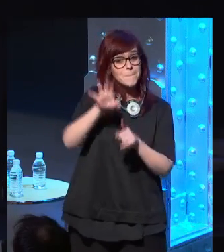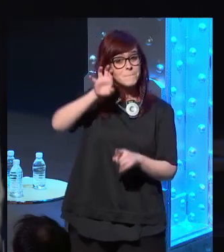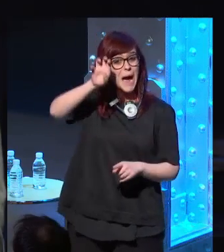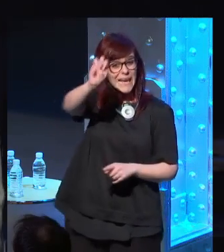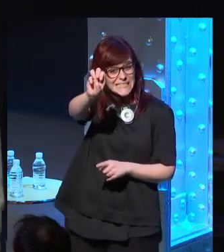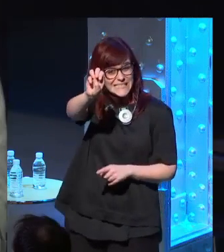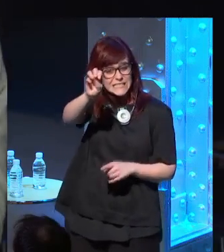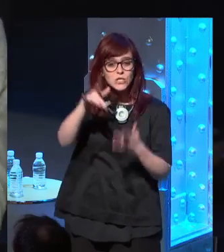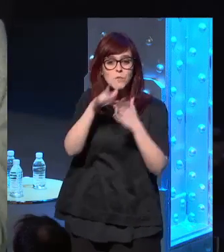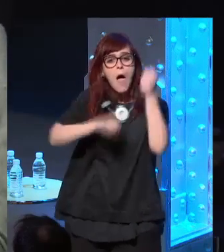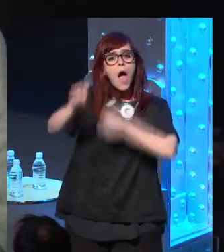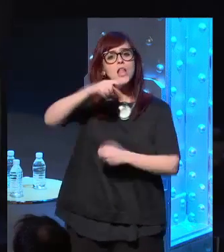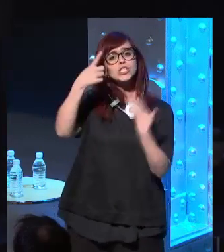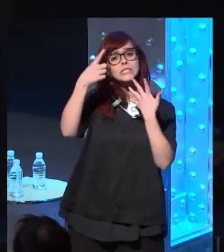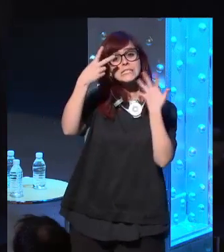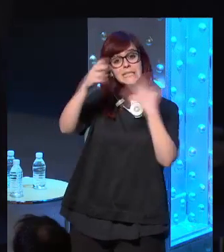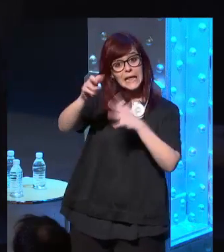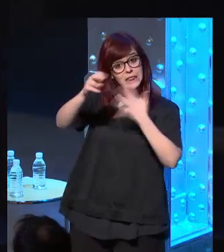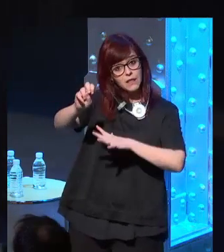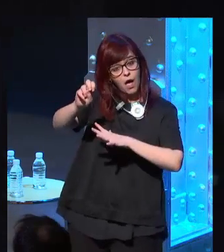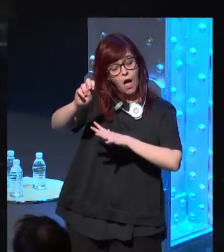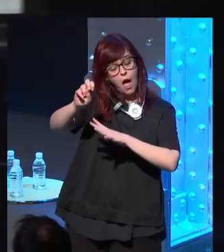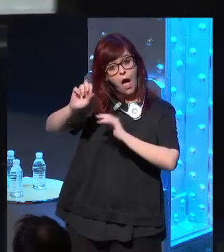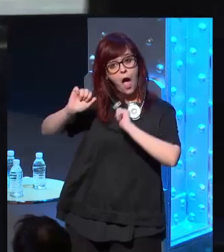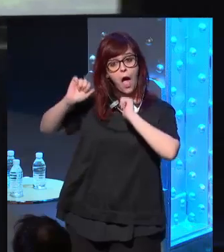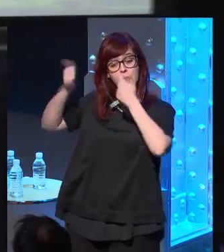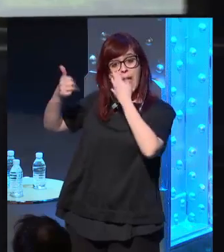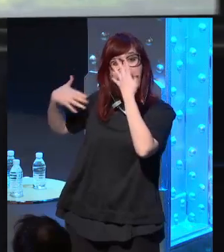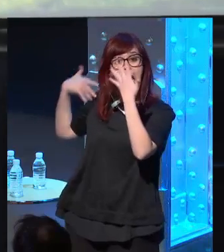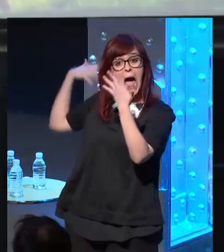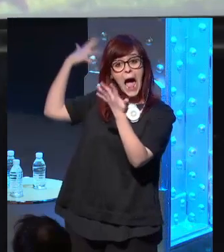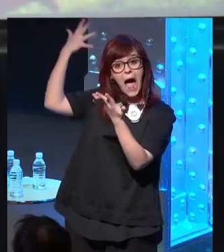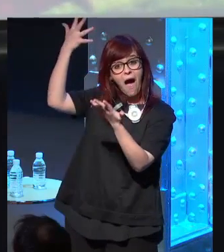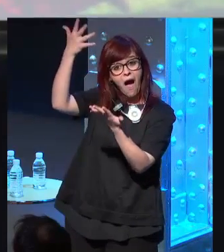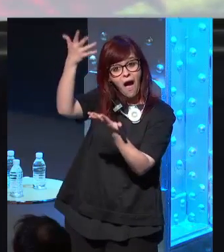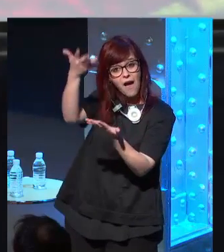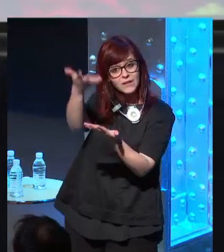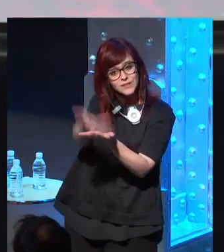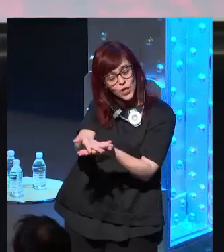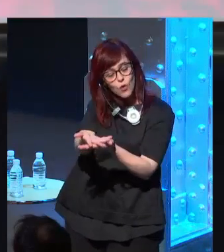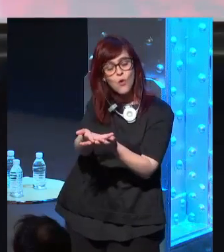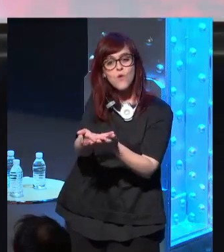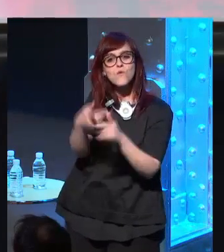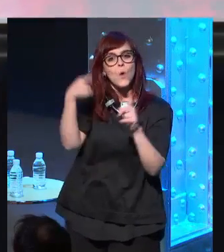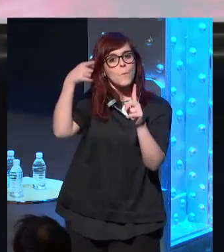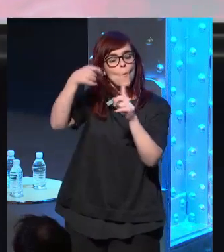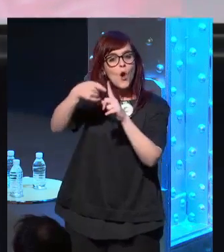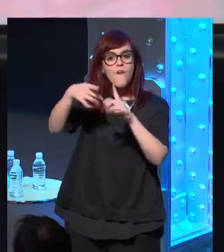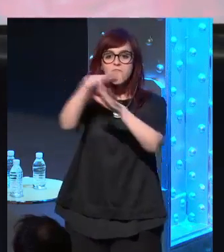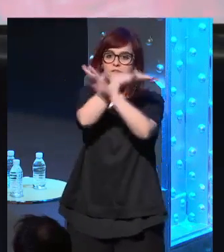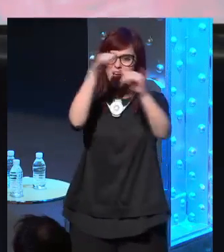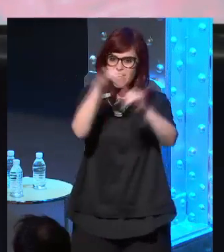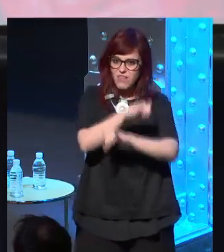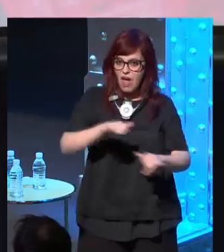early 70s, have navigated from what they call gross national happiness. So instead of focusing